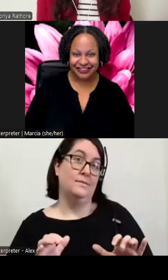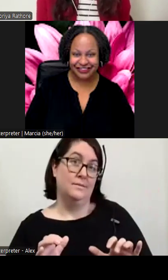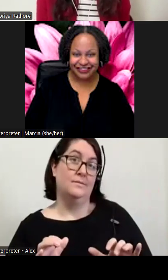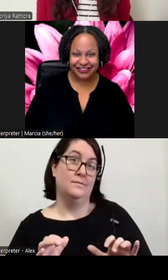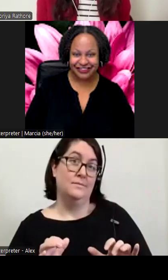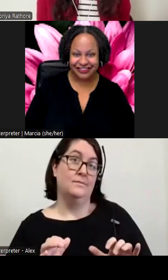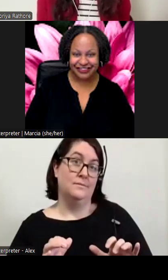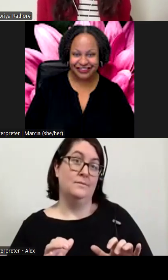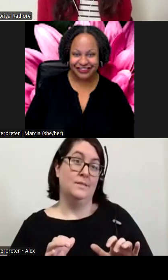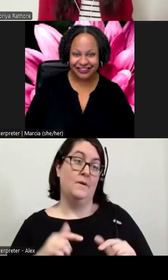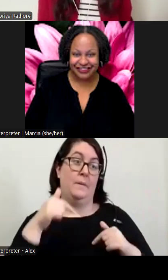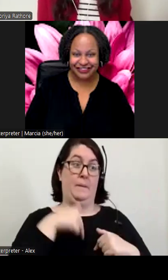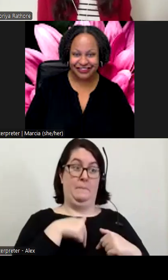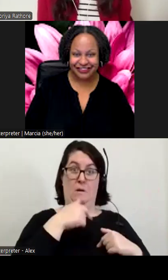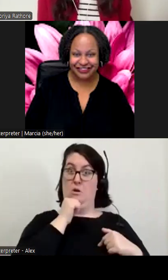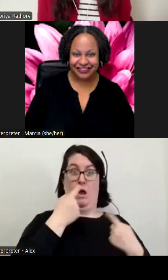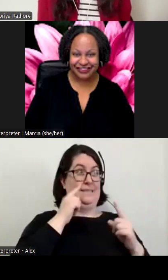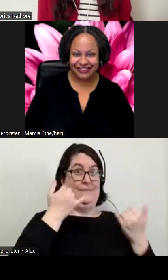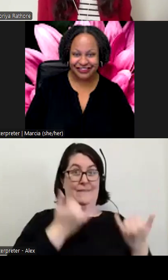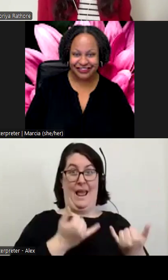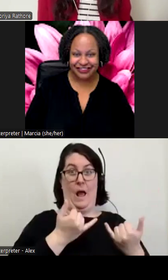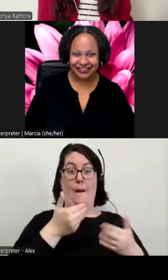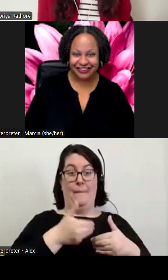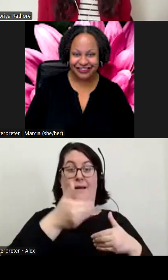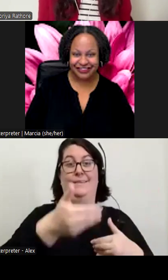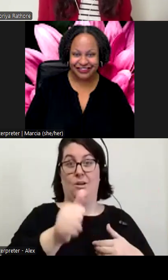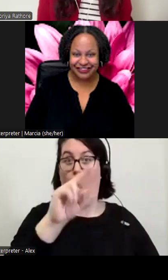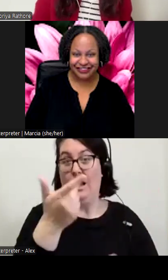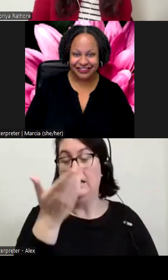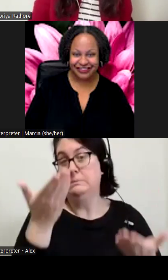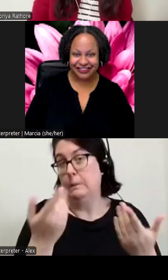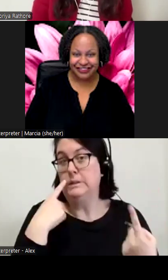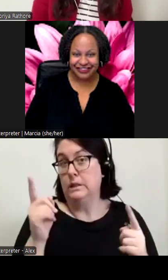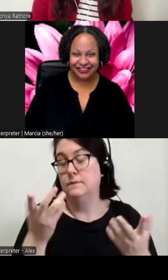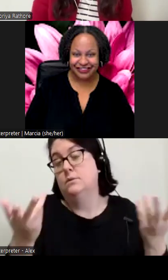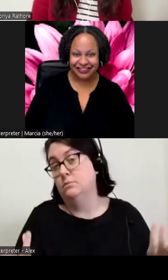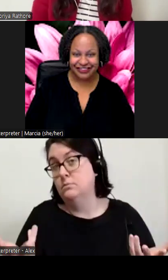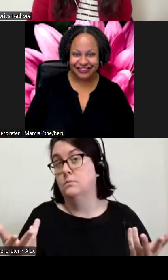comparative process that you will be successful the next time around. So keep that in mind.